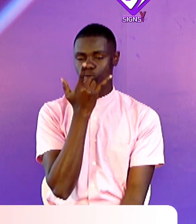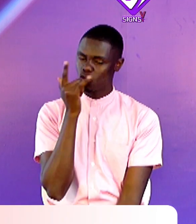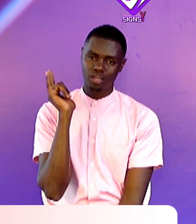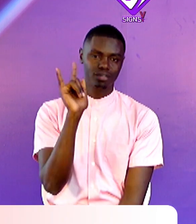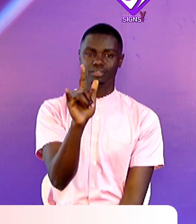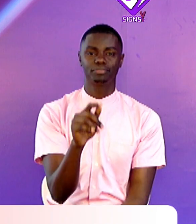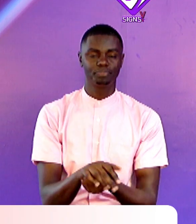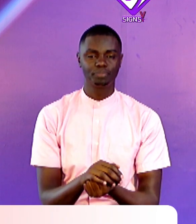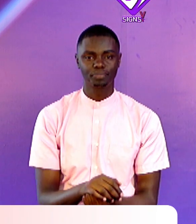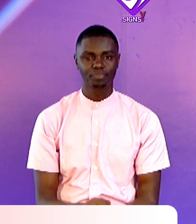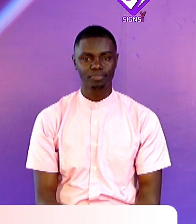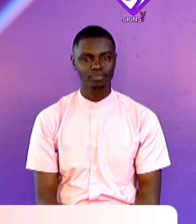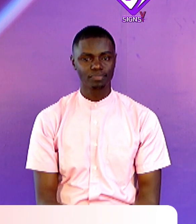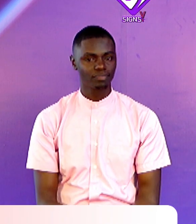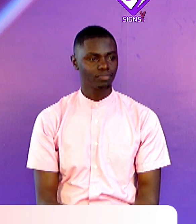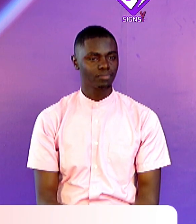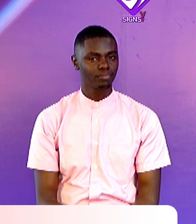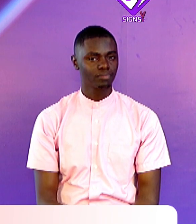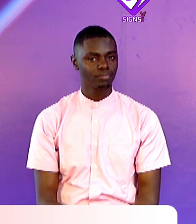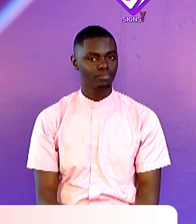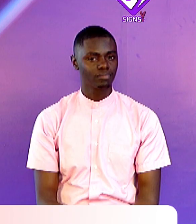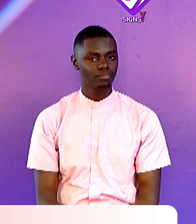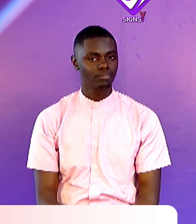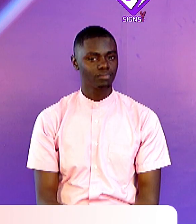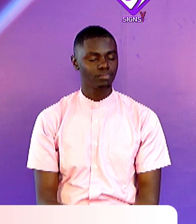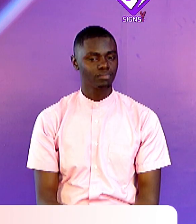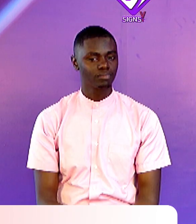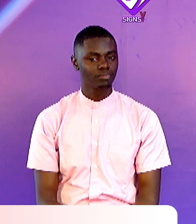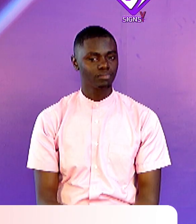that Gen you Zs are keep now the saying spirit up. along Lilo. I don't know whether that word came from.